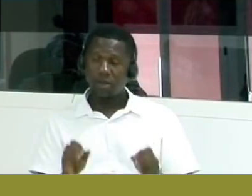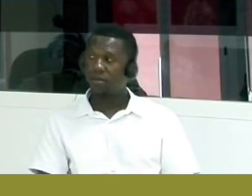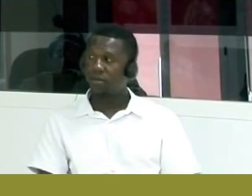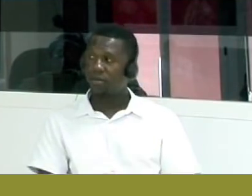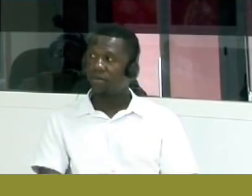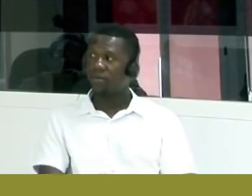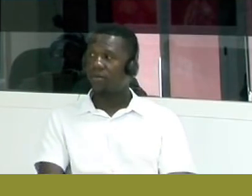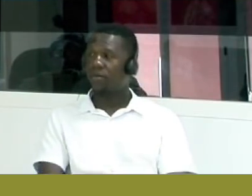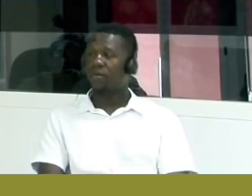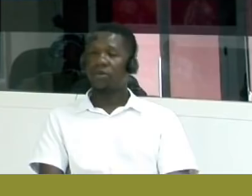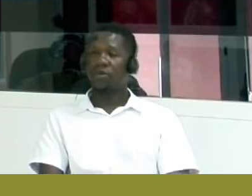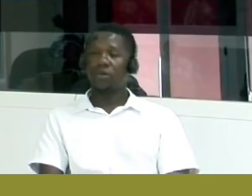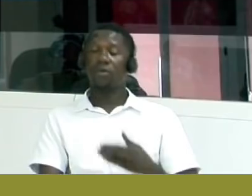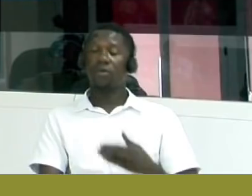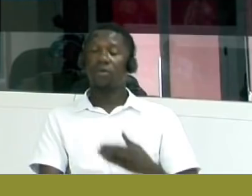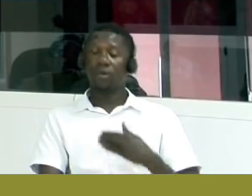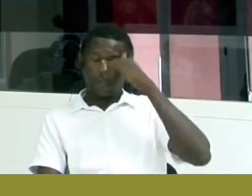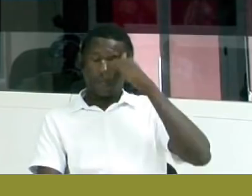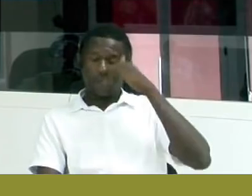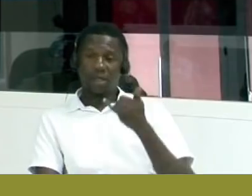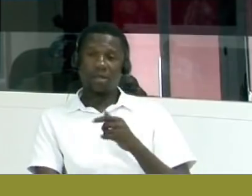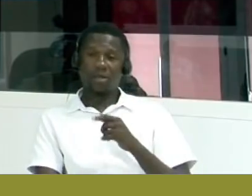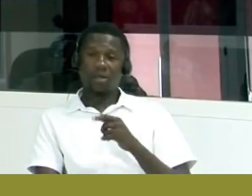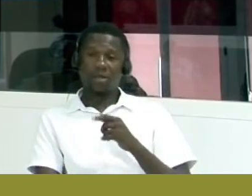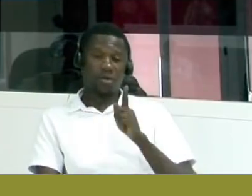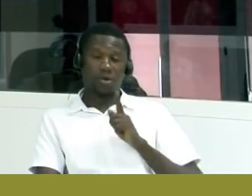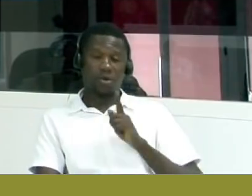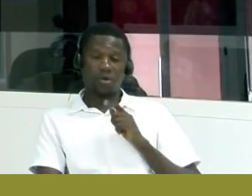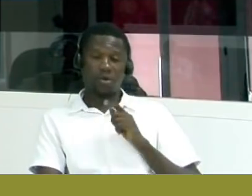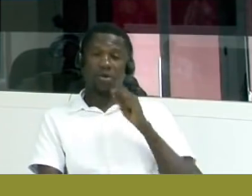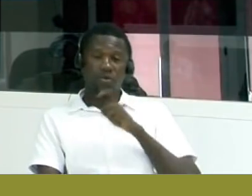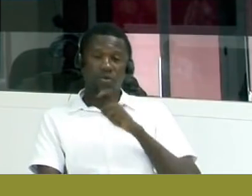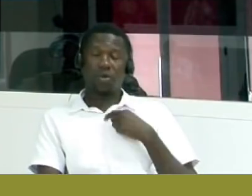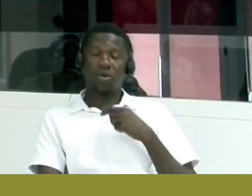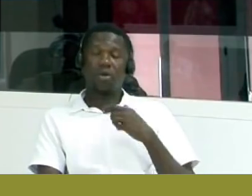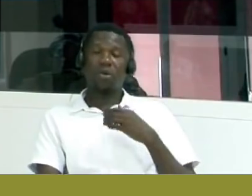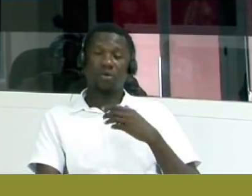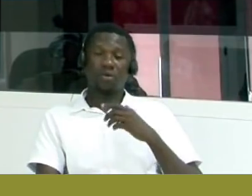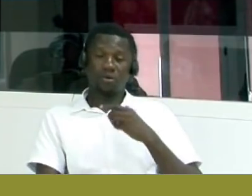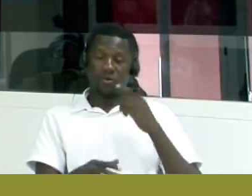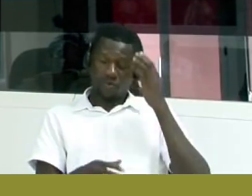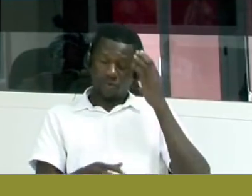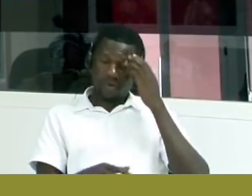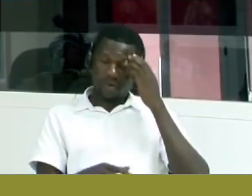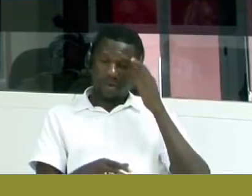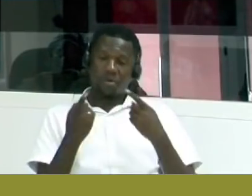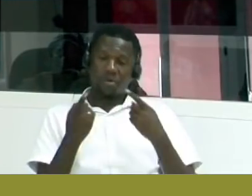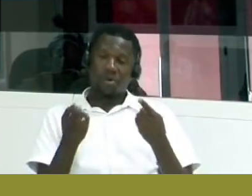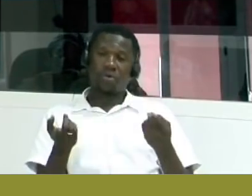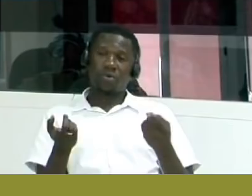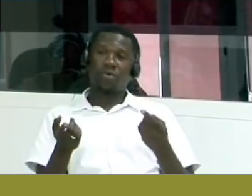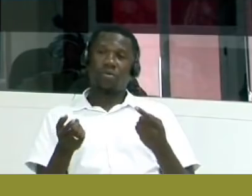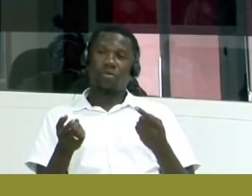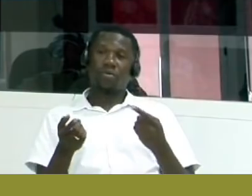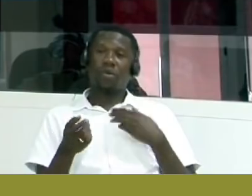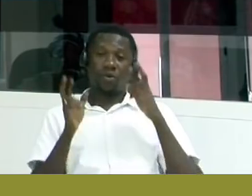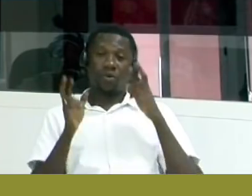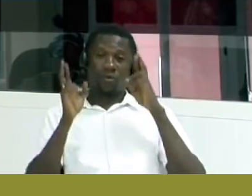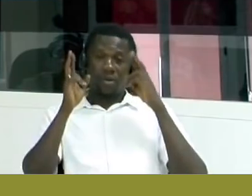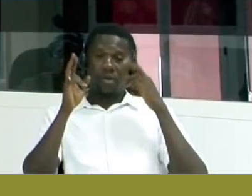I agree. Those are questions we are also concerned about. And I agree these are questions... I wish I